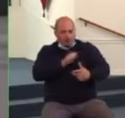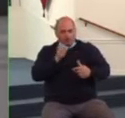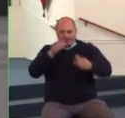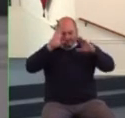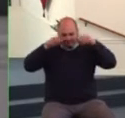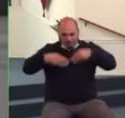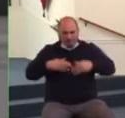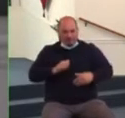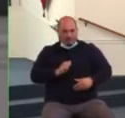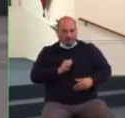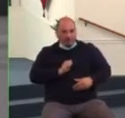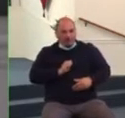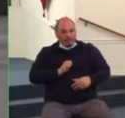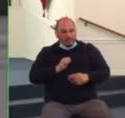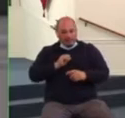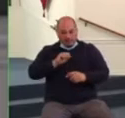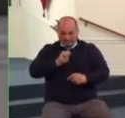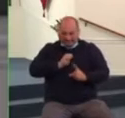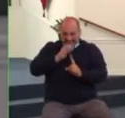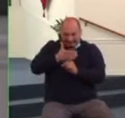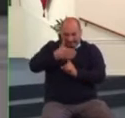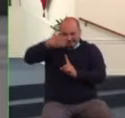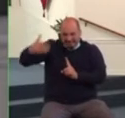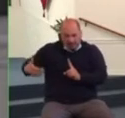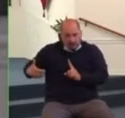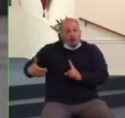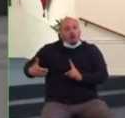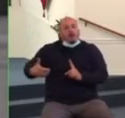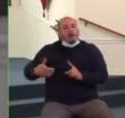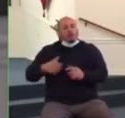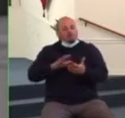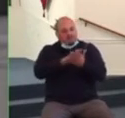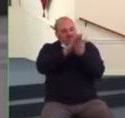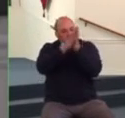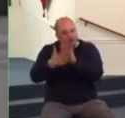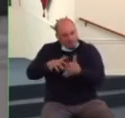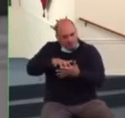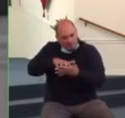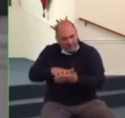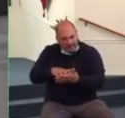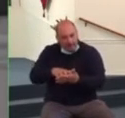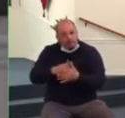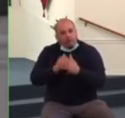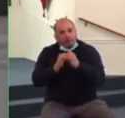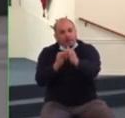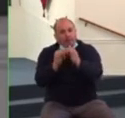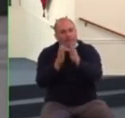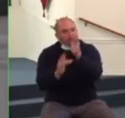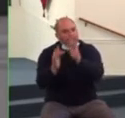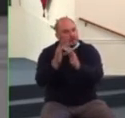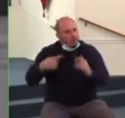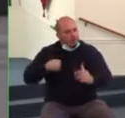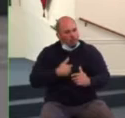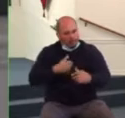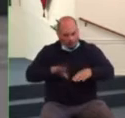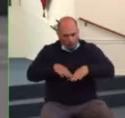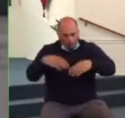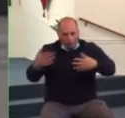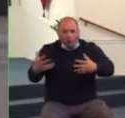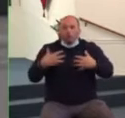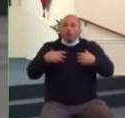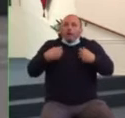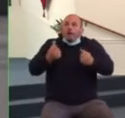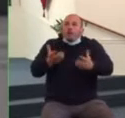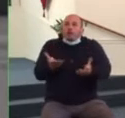Jesus, we courageously open ourselves to the overwhelming power of God that raised Jesus from the dead so